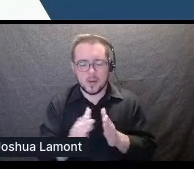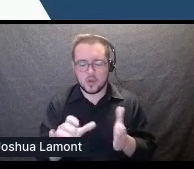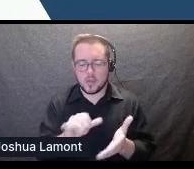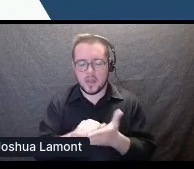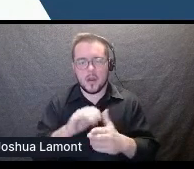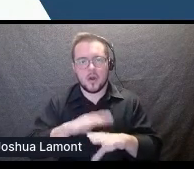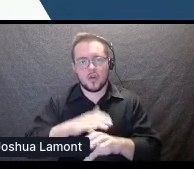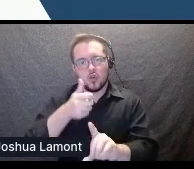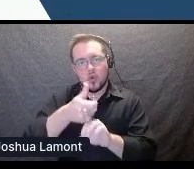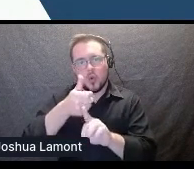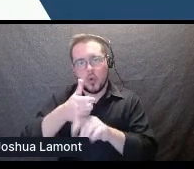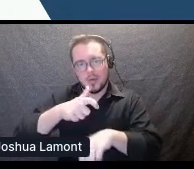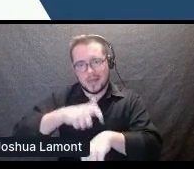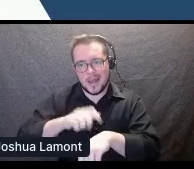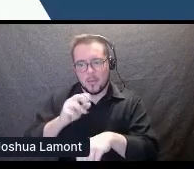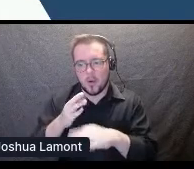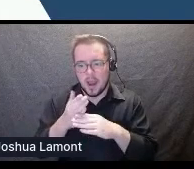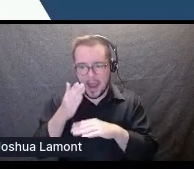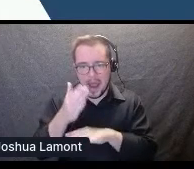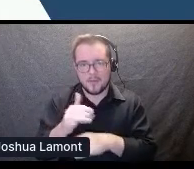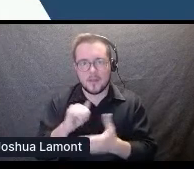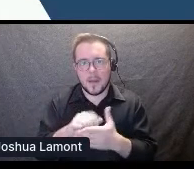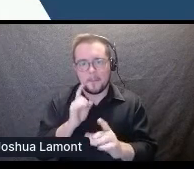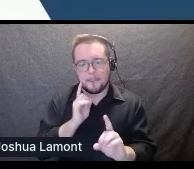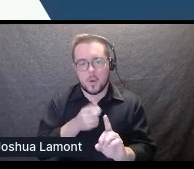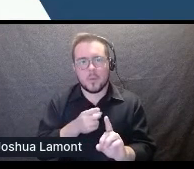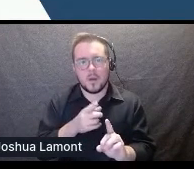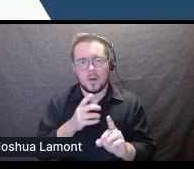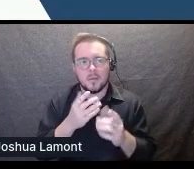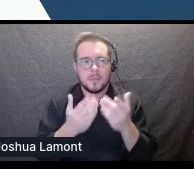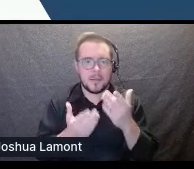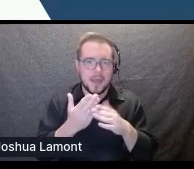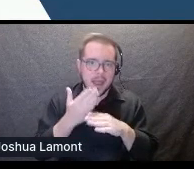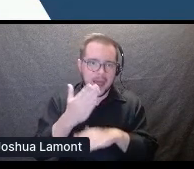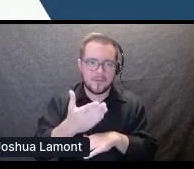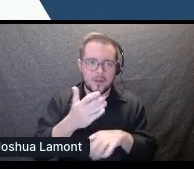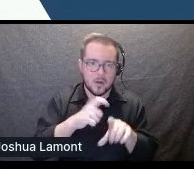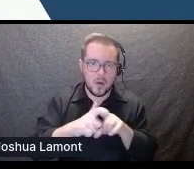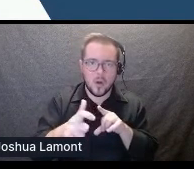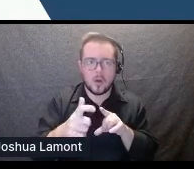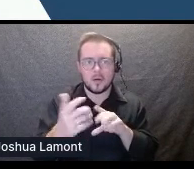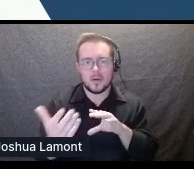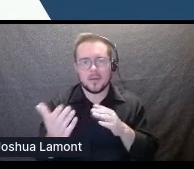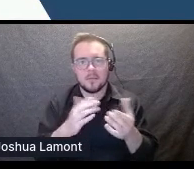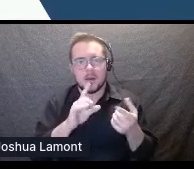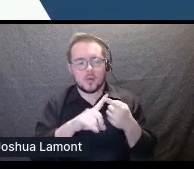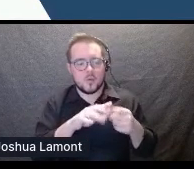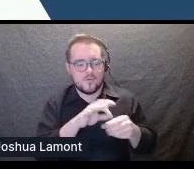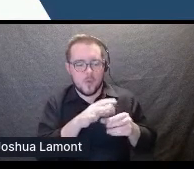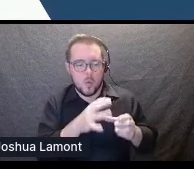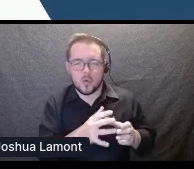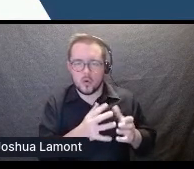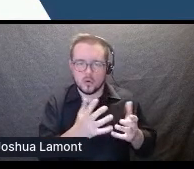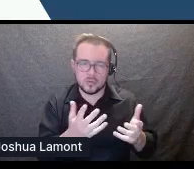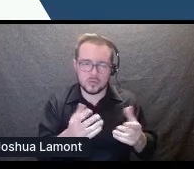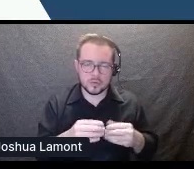initial moment, perhaps after the phone call, rather than with a voter themselves as the audience.